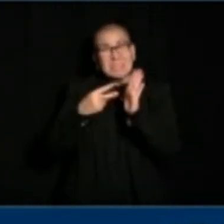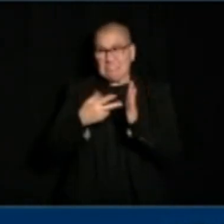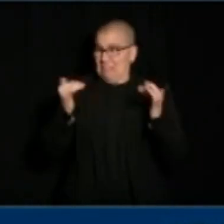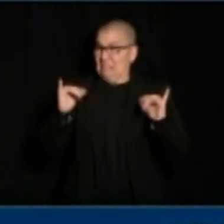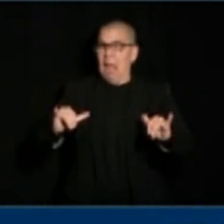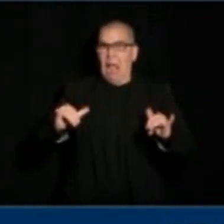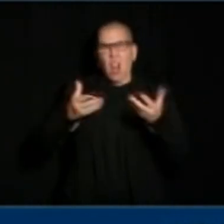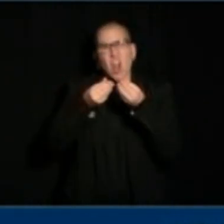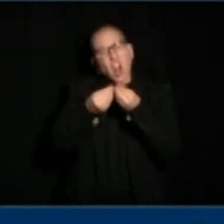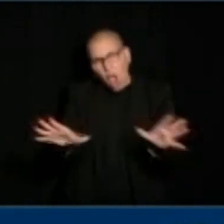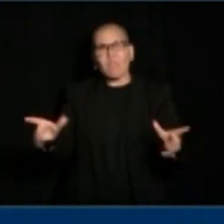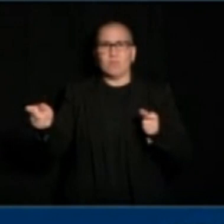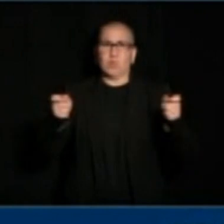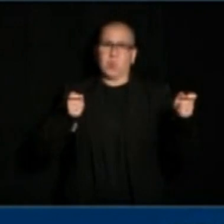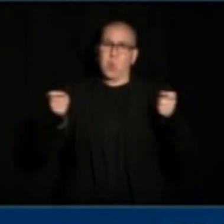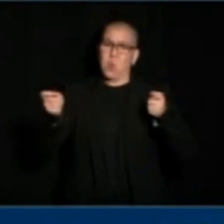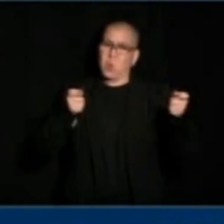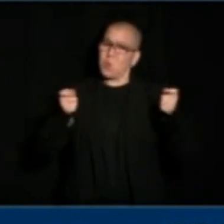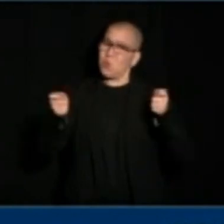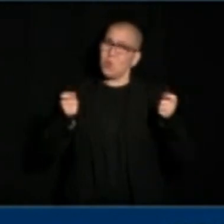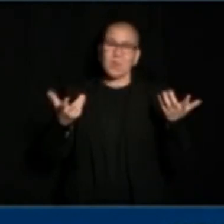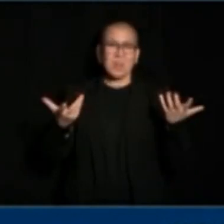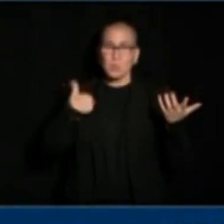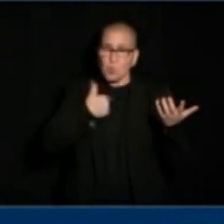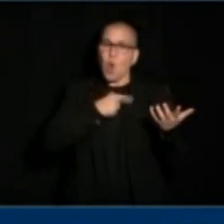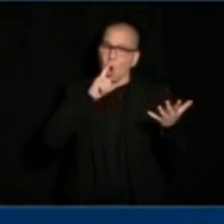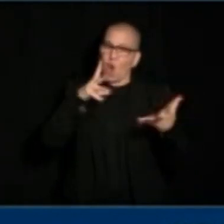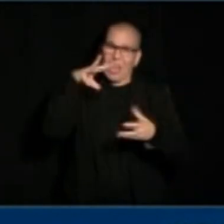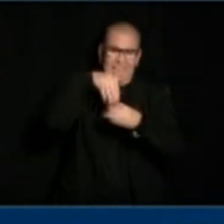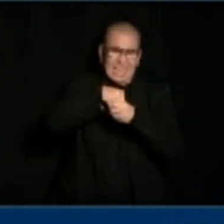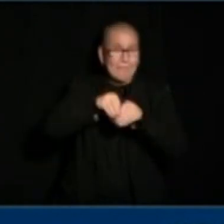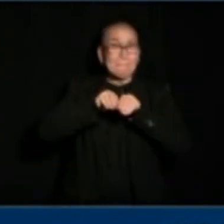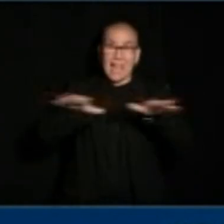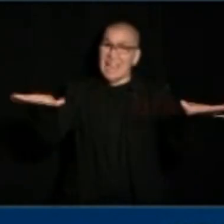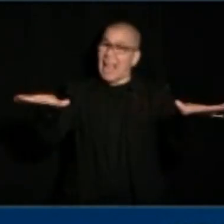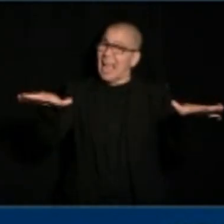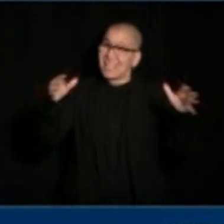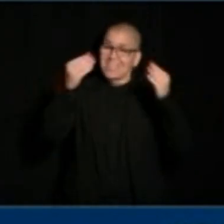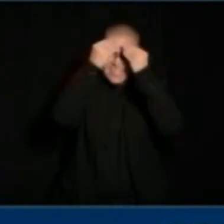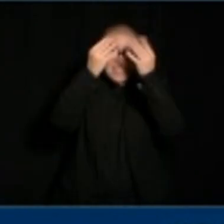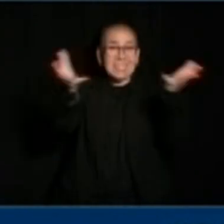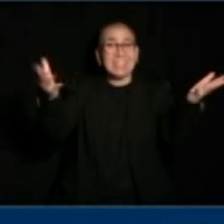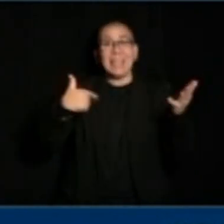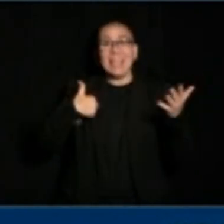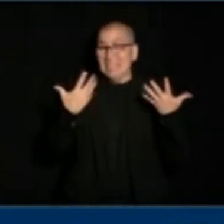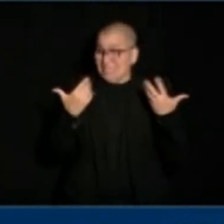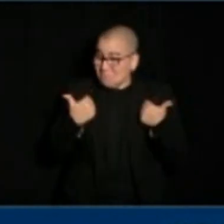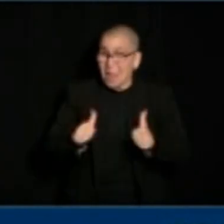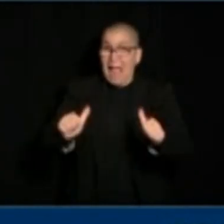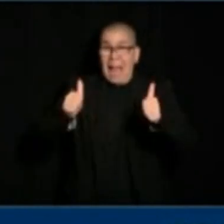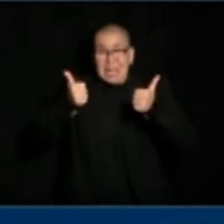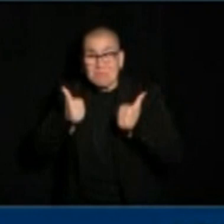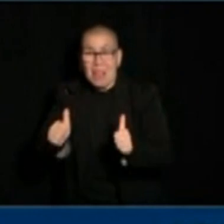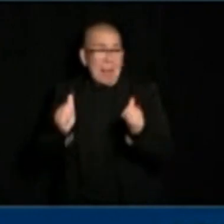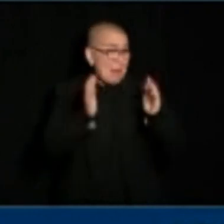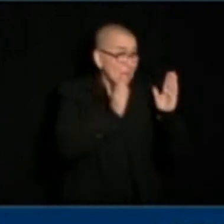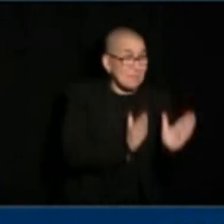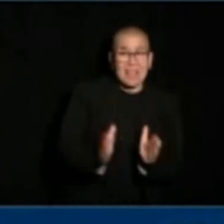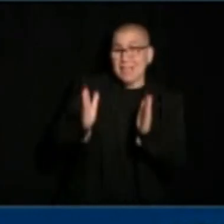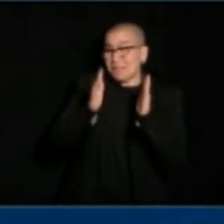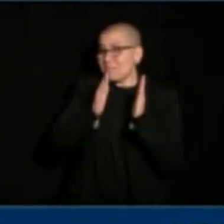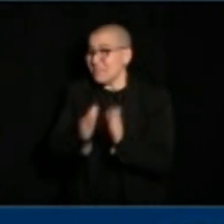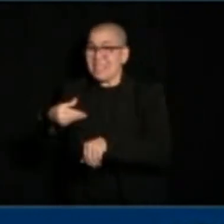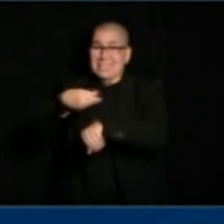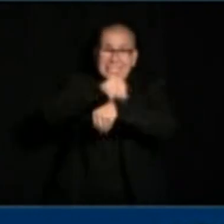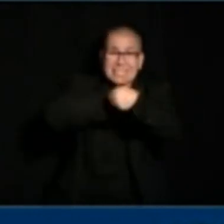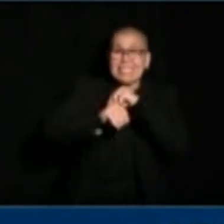and that's the situation that we're in. And again, we've done much to prepare. We've done much to prepare for PPE. We've done